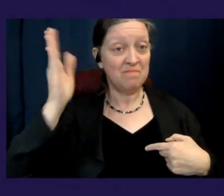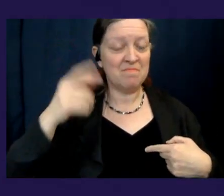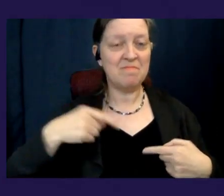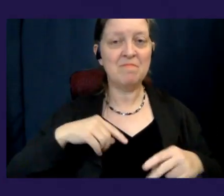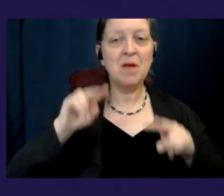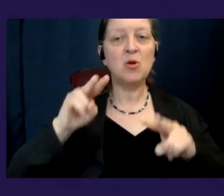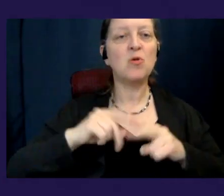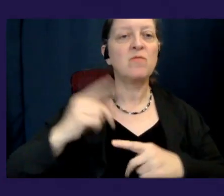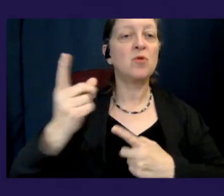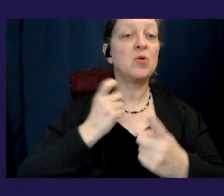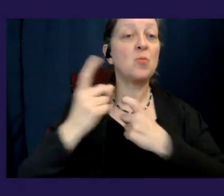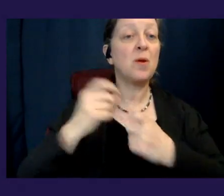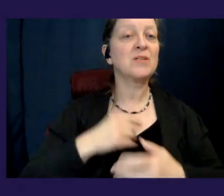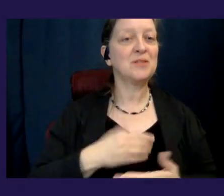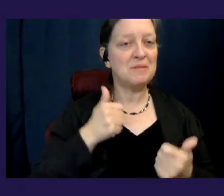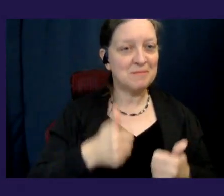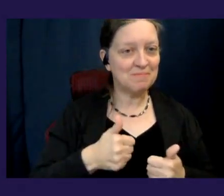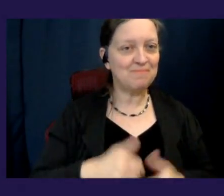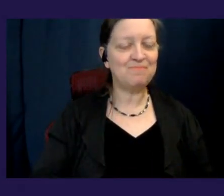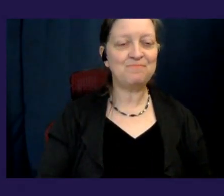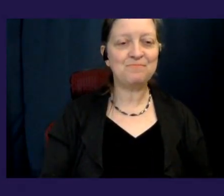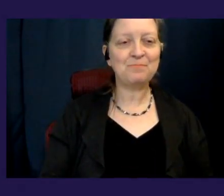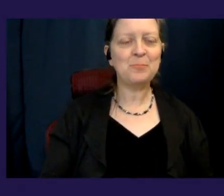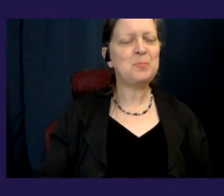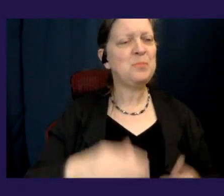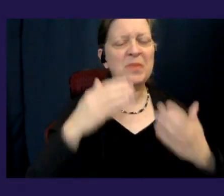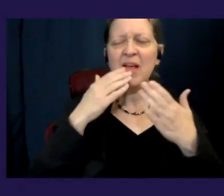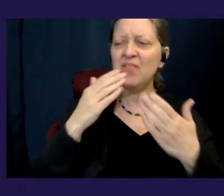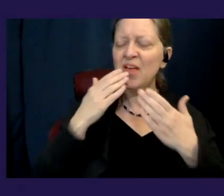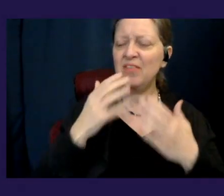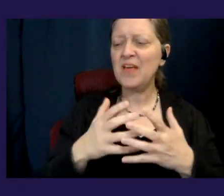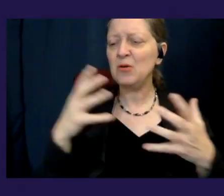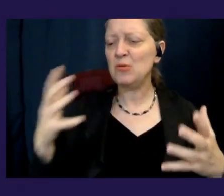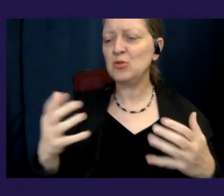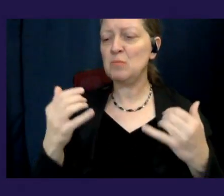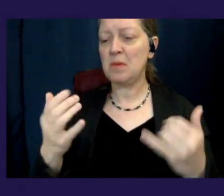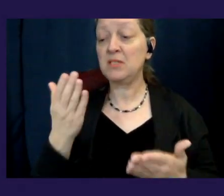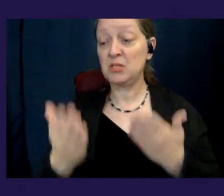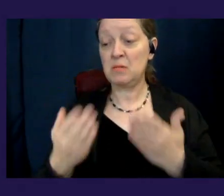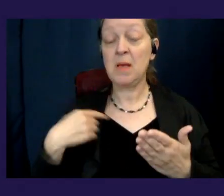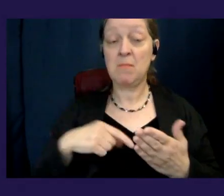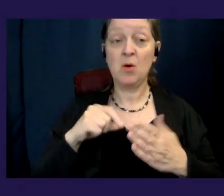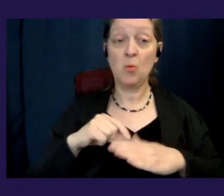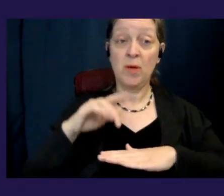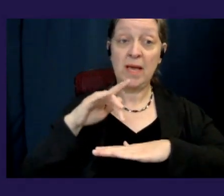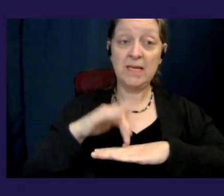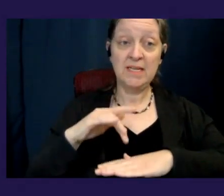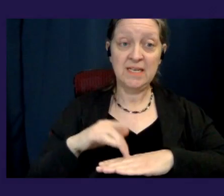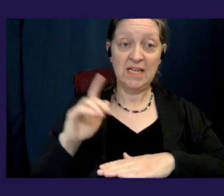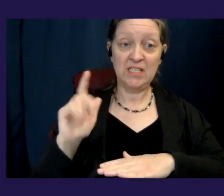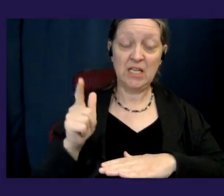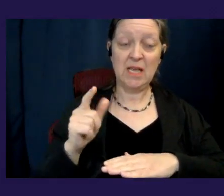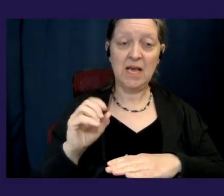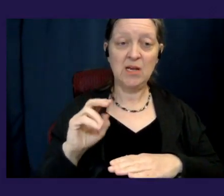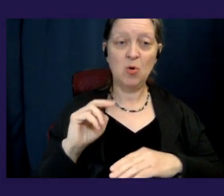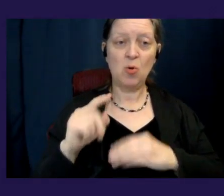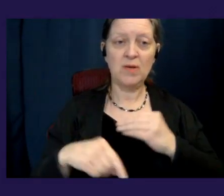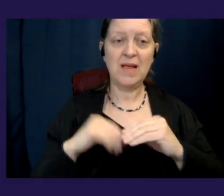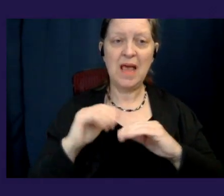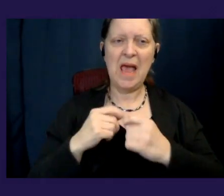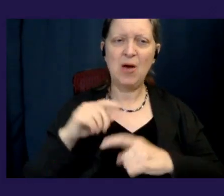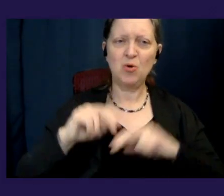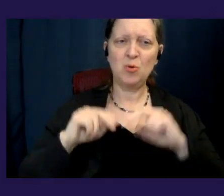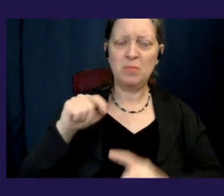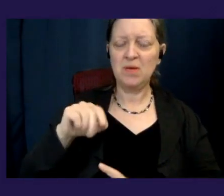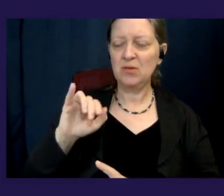you. Thank you. Thank you so much. Maybe we can touch upon later on how you build those indicators, right?